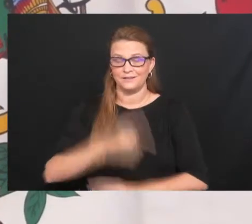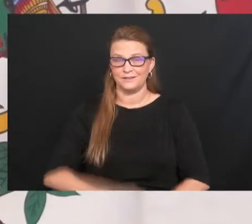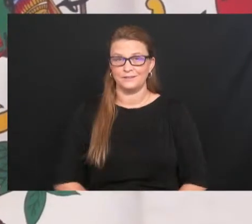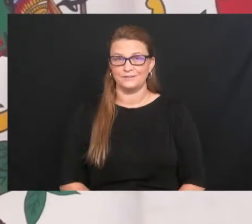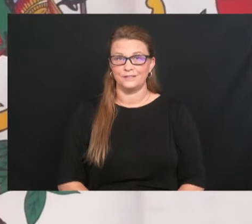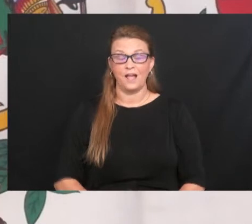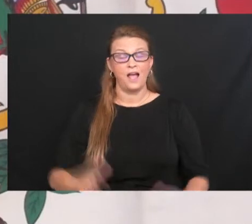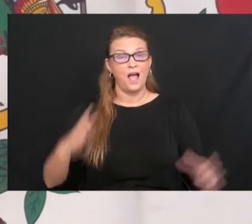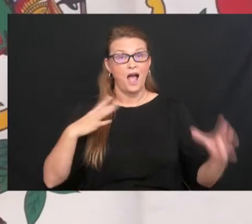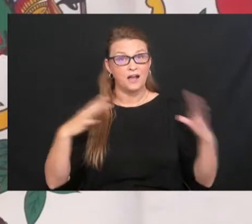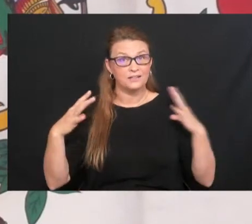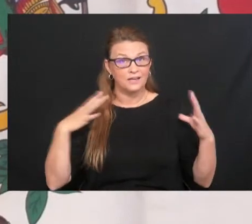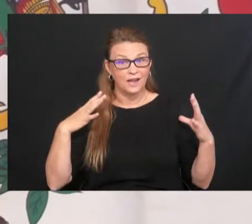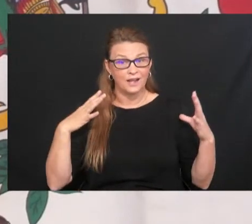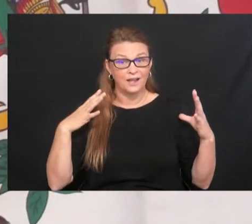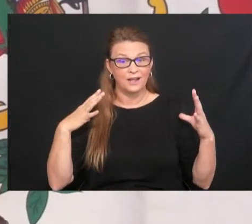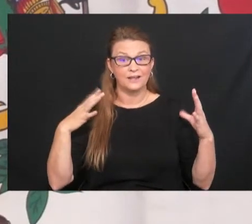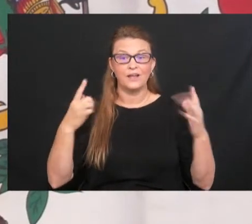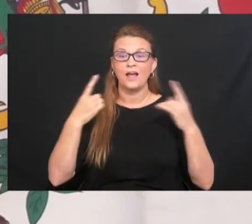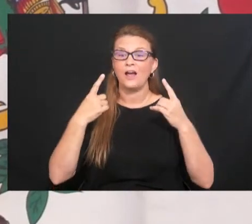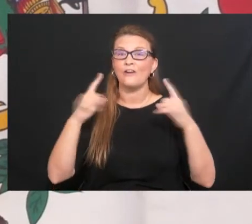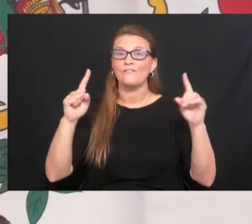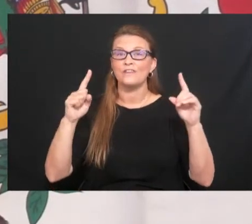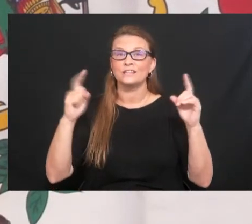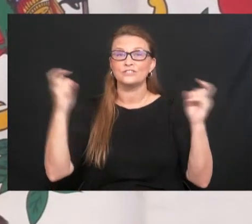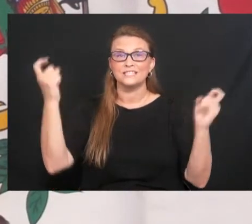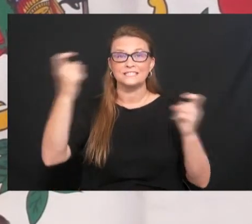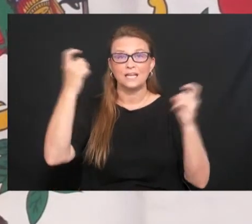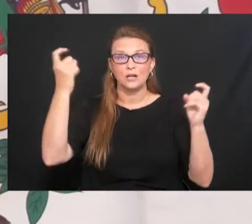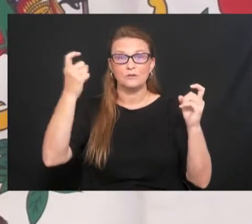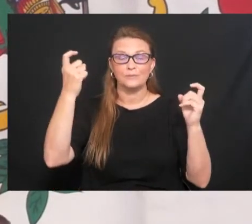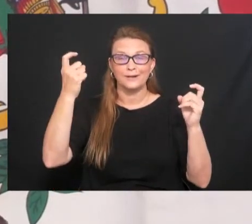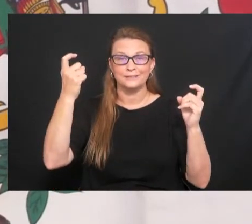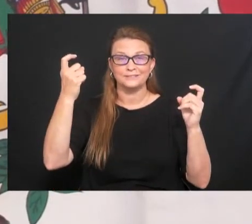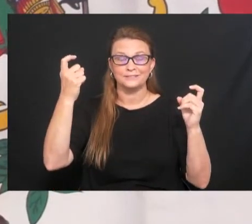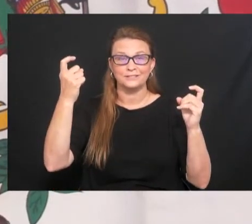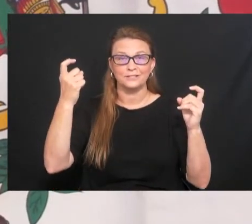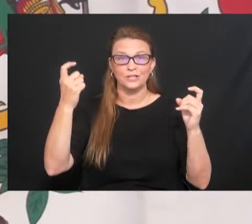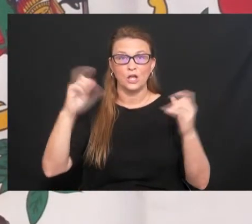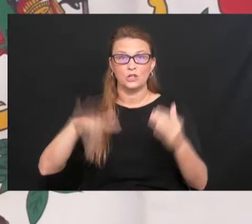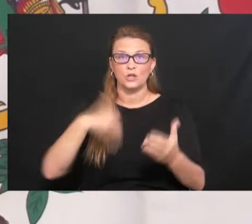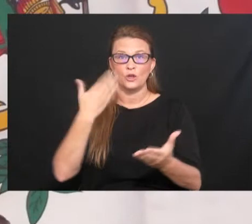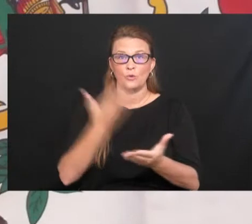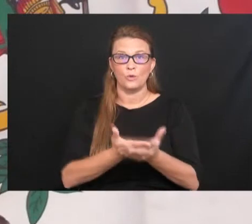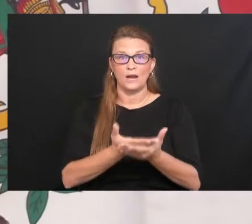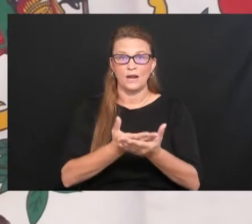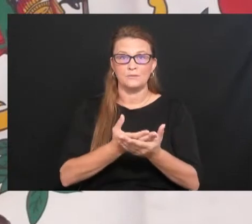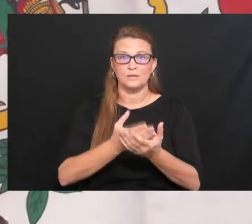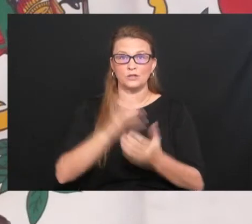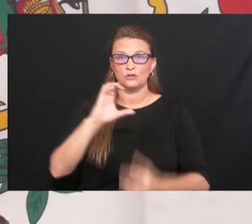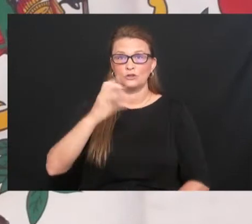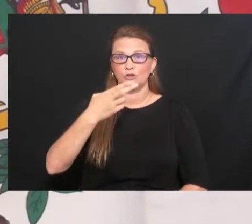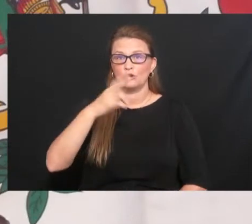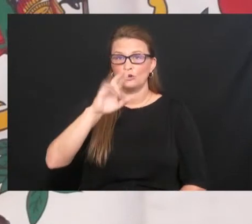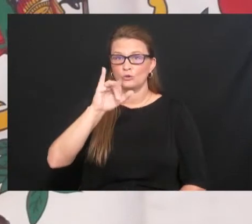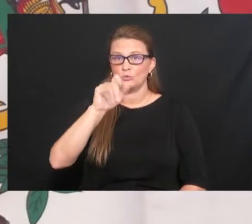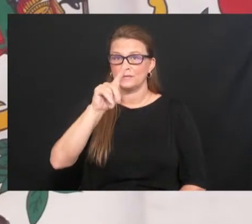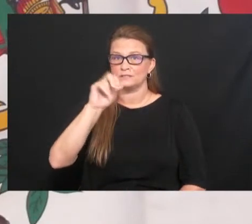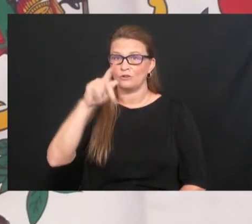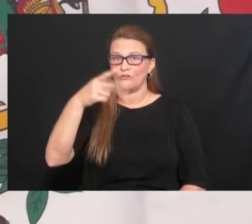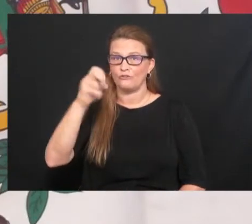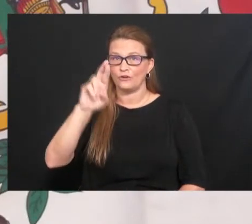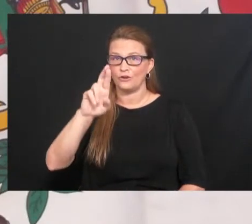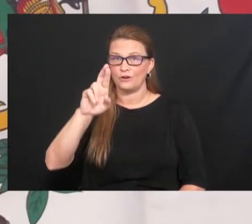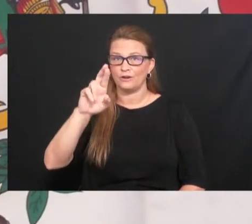a holiday that officially celebrates the anniversary of the arrival of Christopher Columbus into